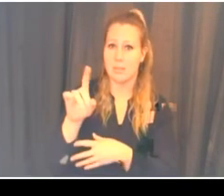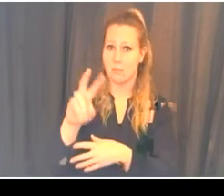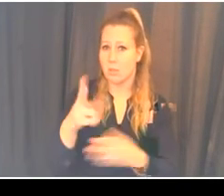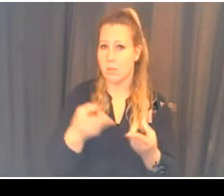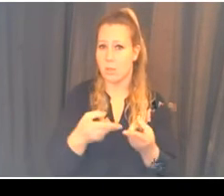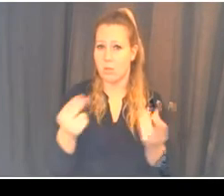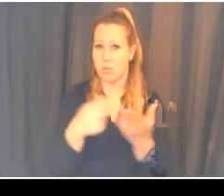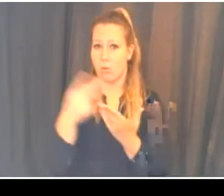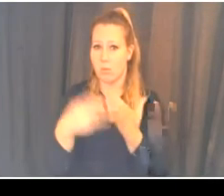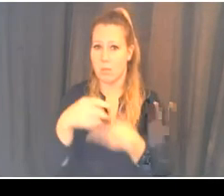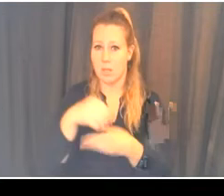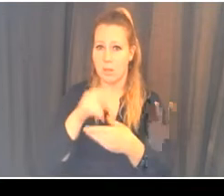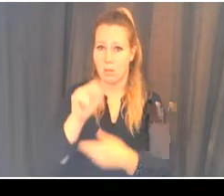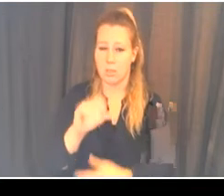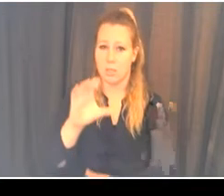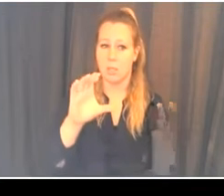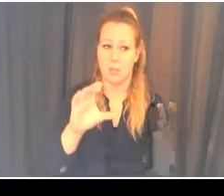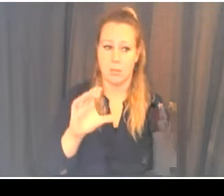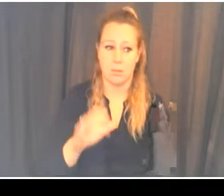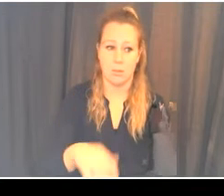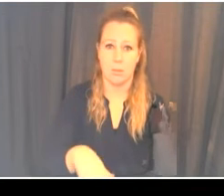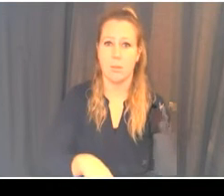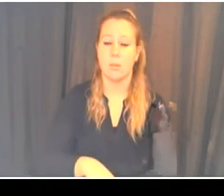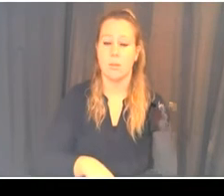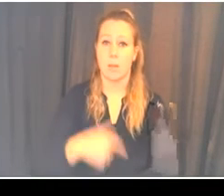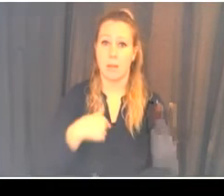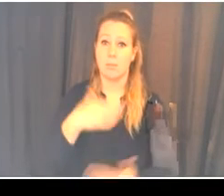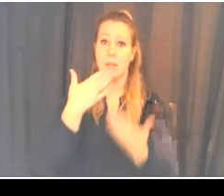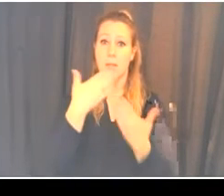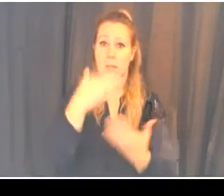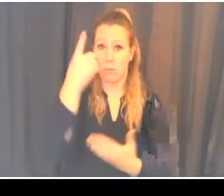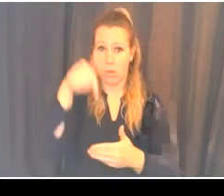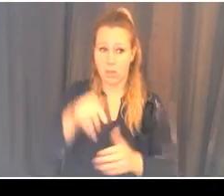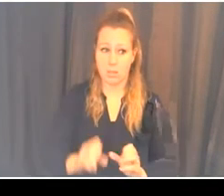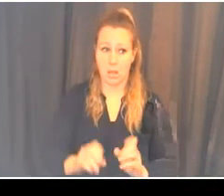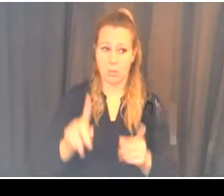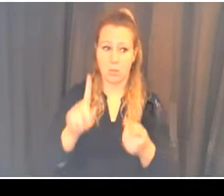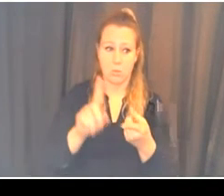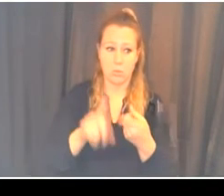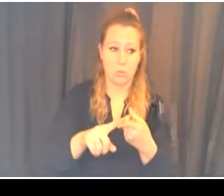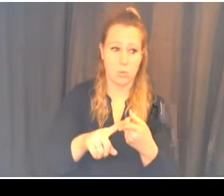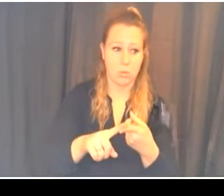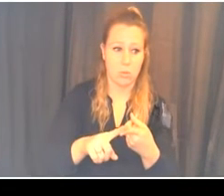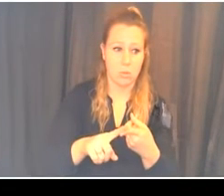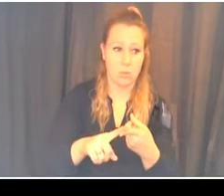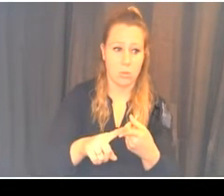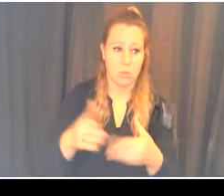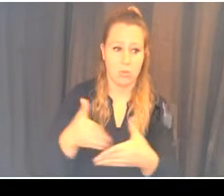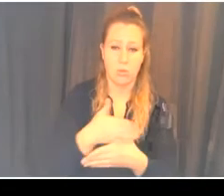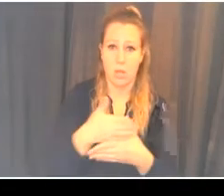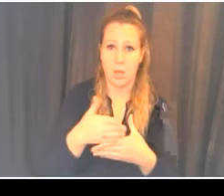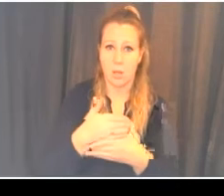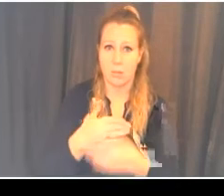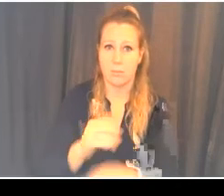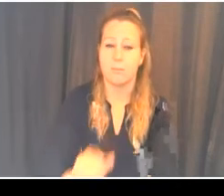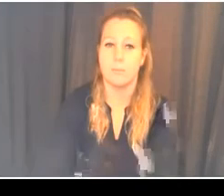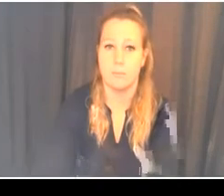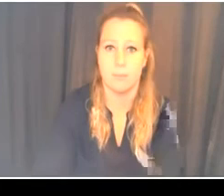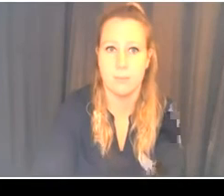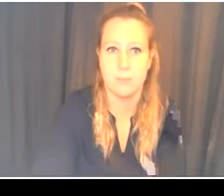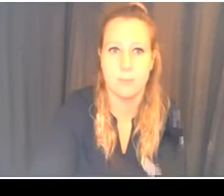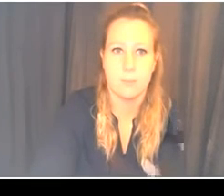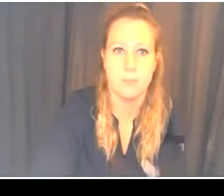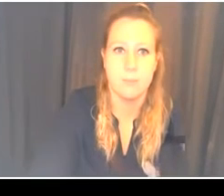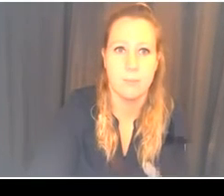want to pause for just a moment and thank all of you elected officials government agencies providers and survivors as New York